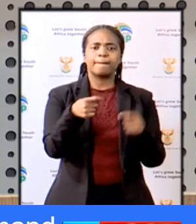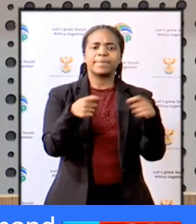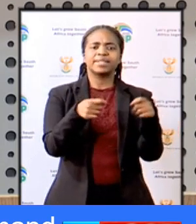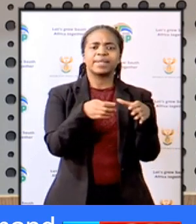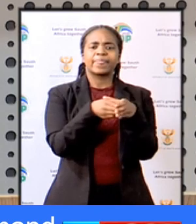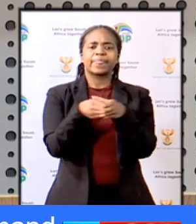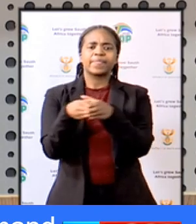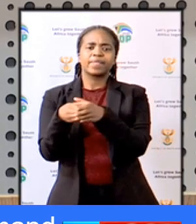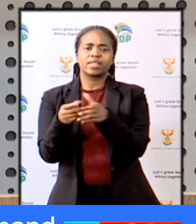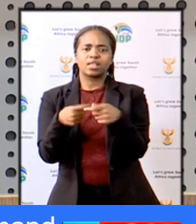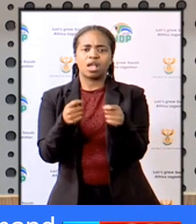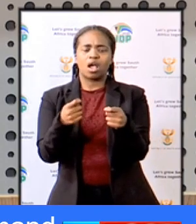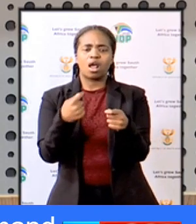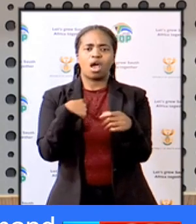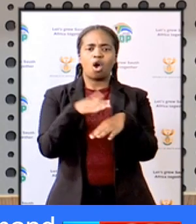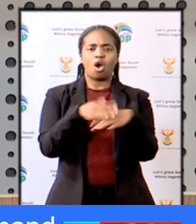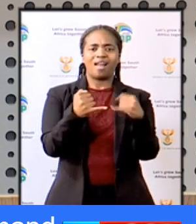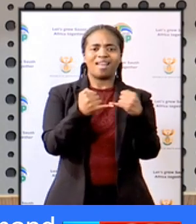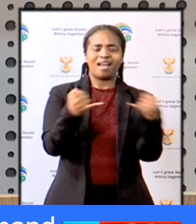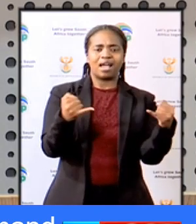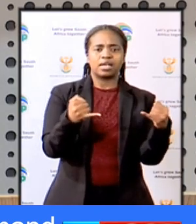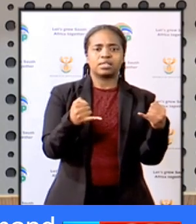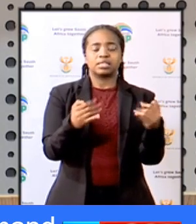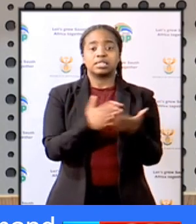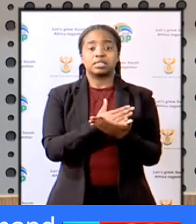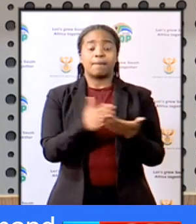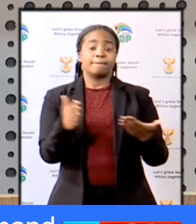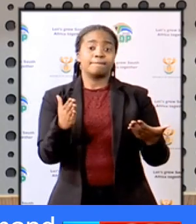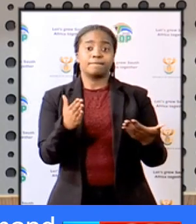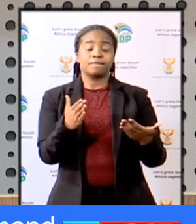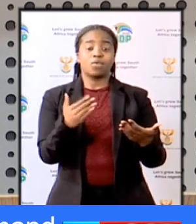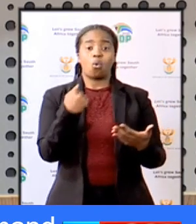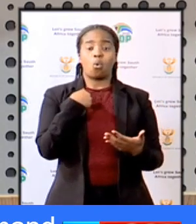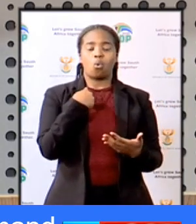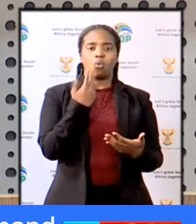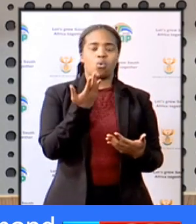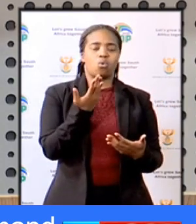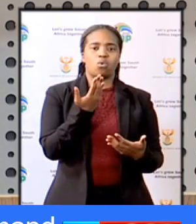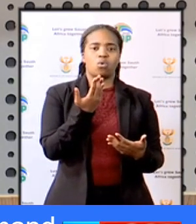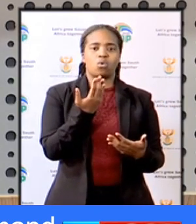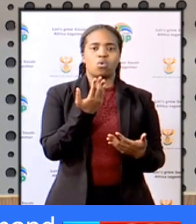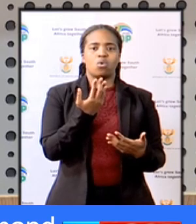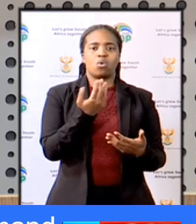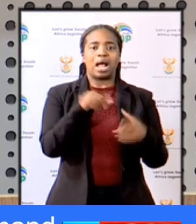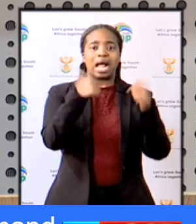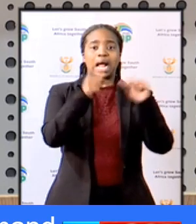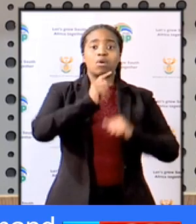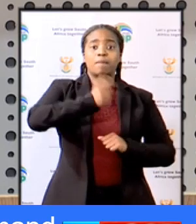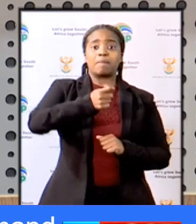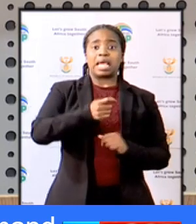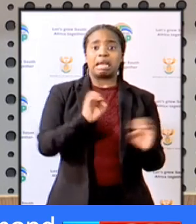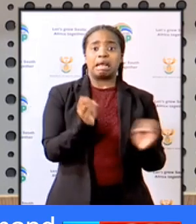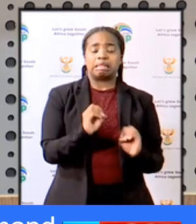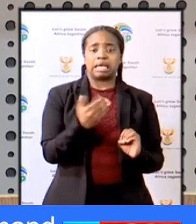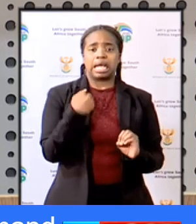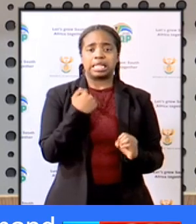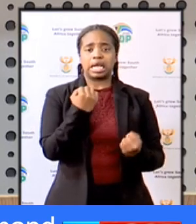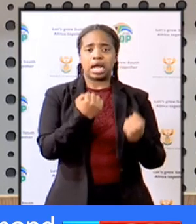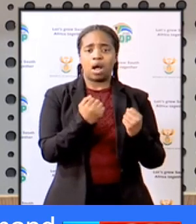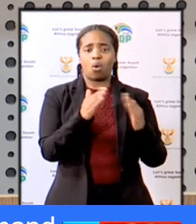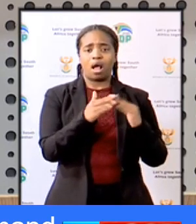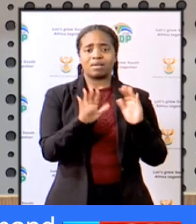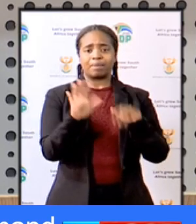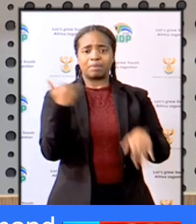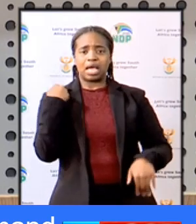microfinance and the challenge of potential over-indebtedness. And Evelyn, like the example I